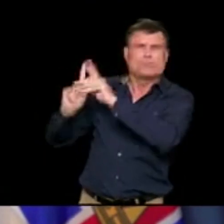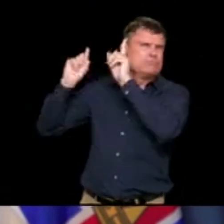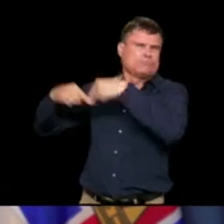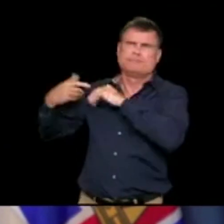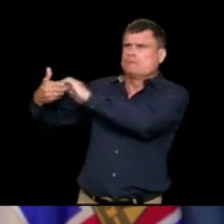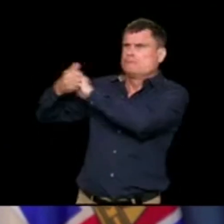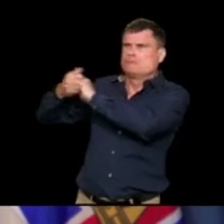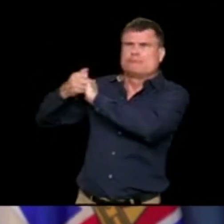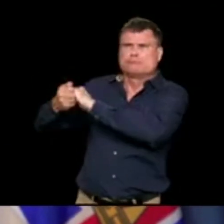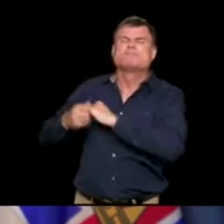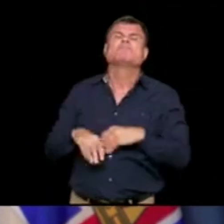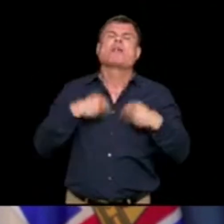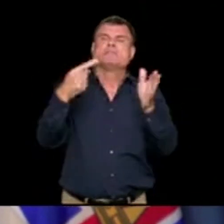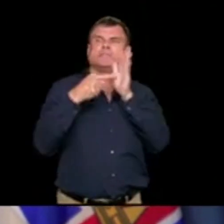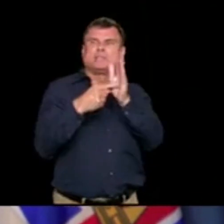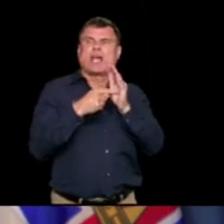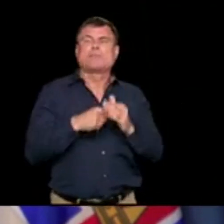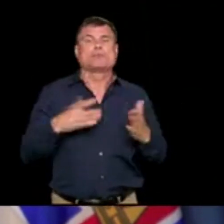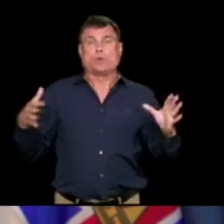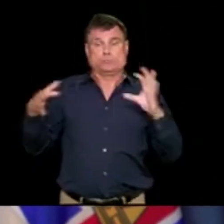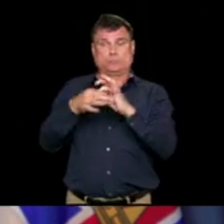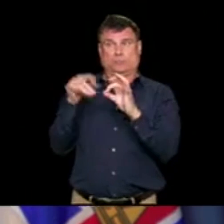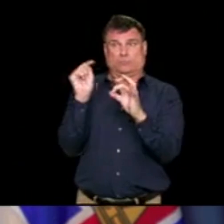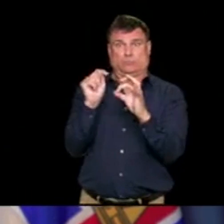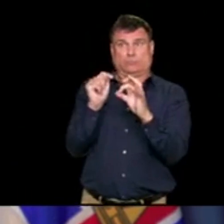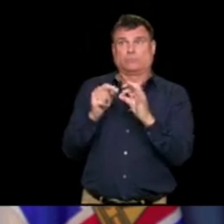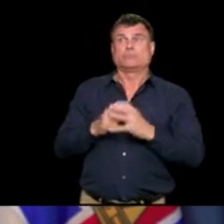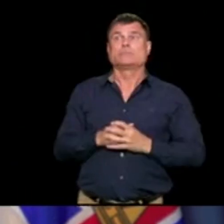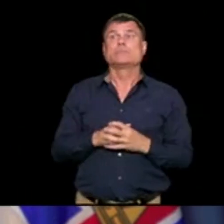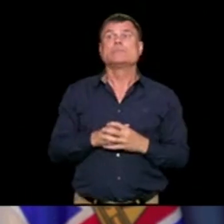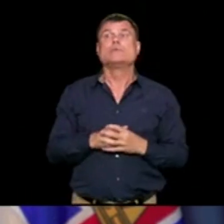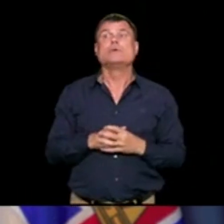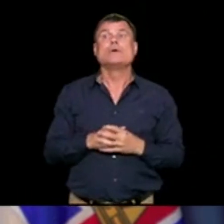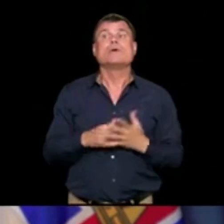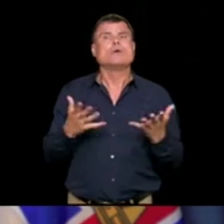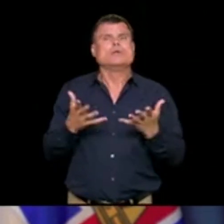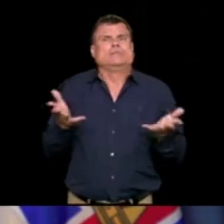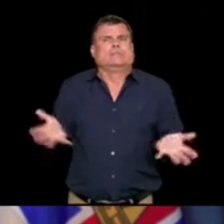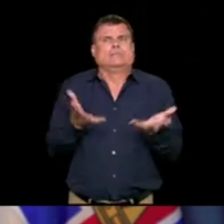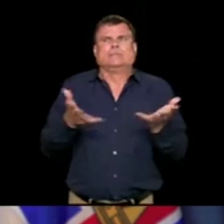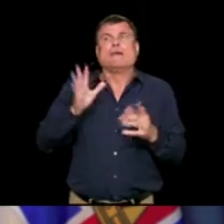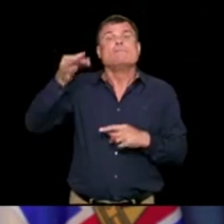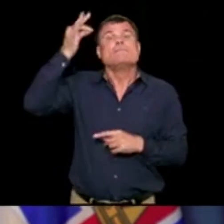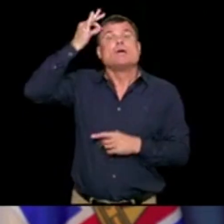the COVID-19 pandemic. Today's announcement is another example of that.